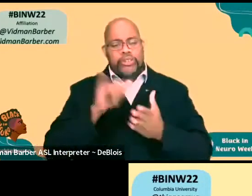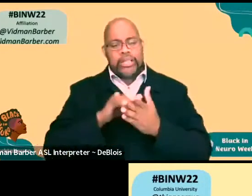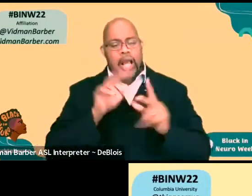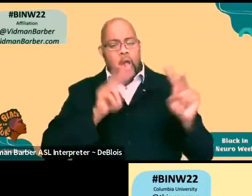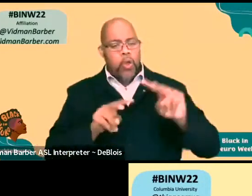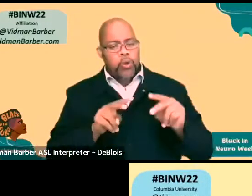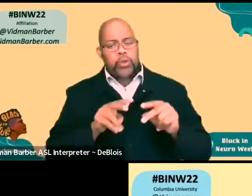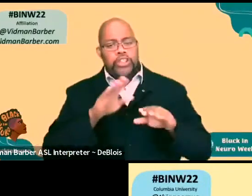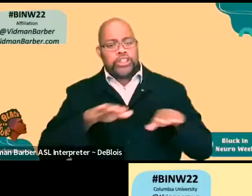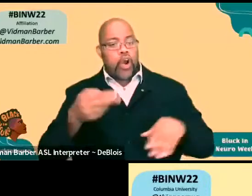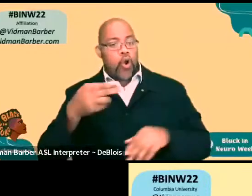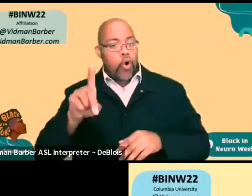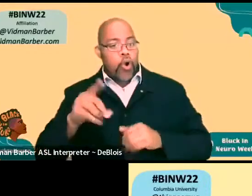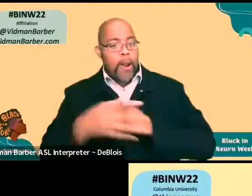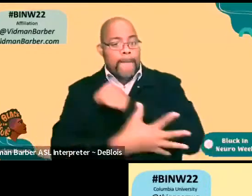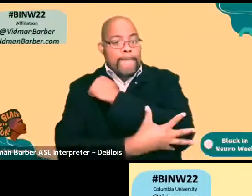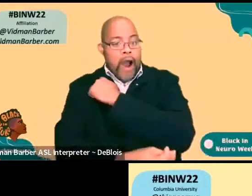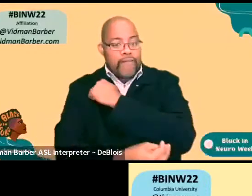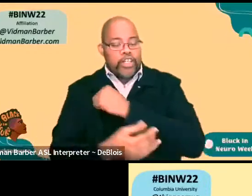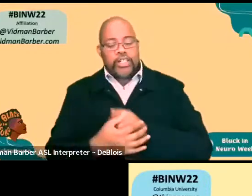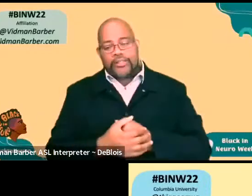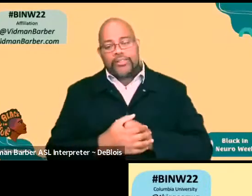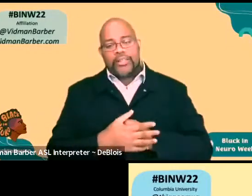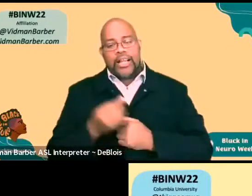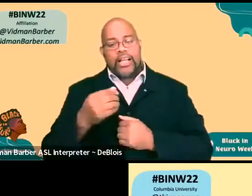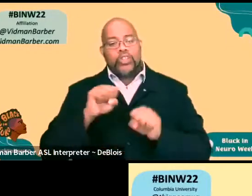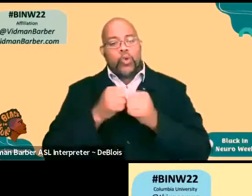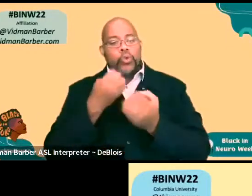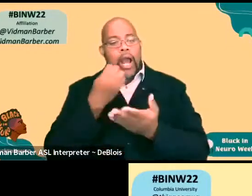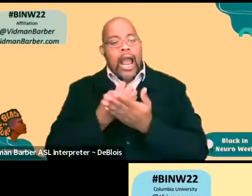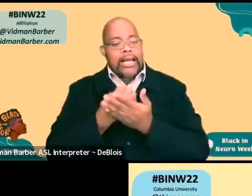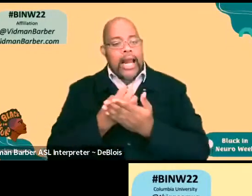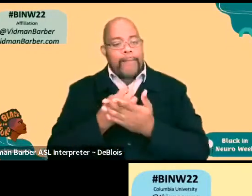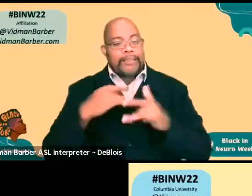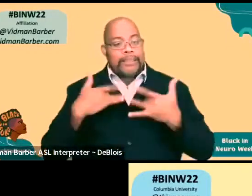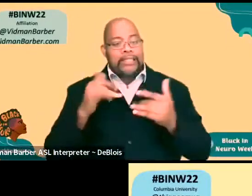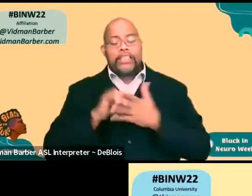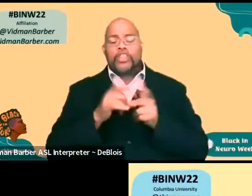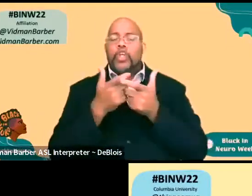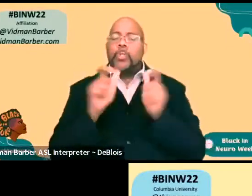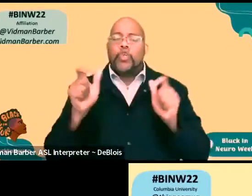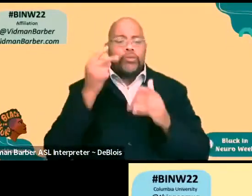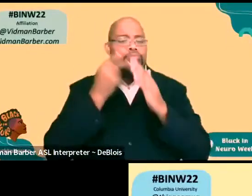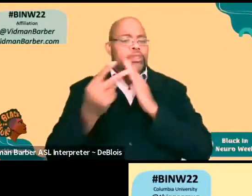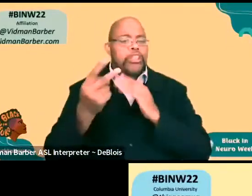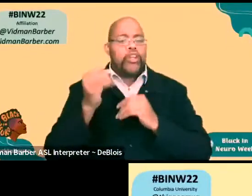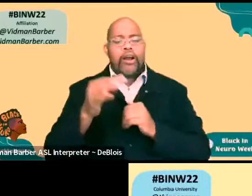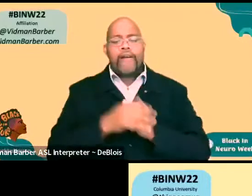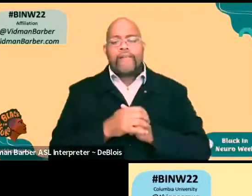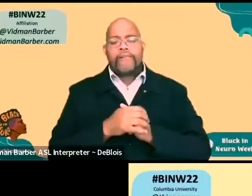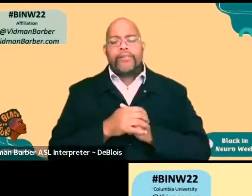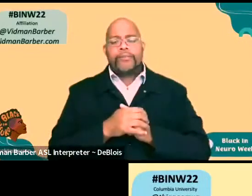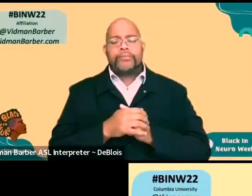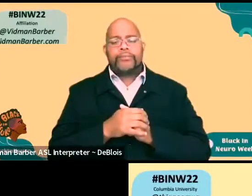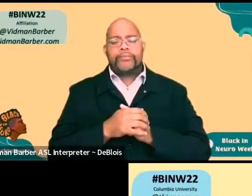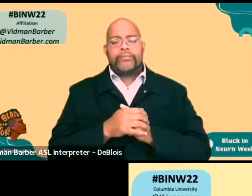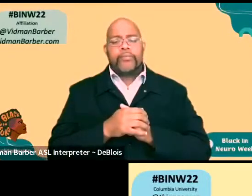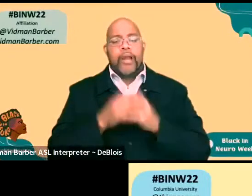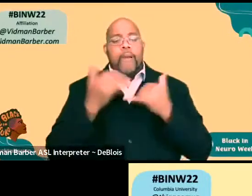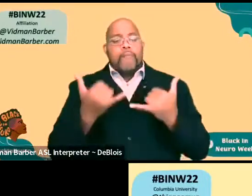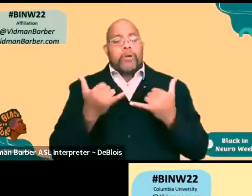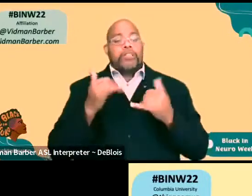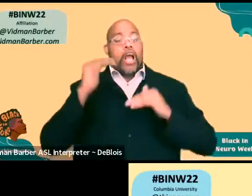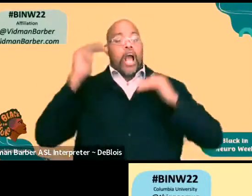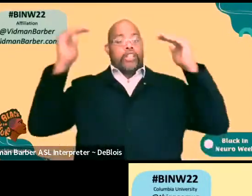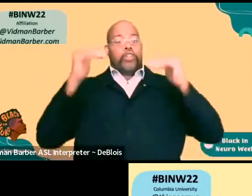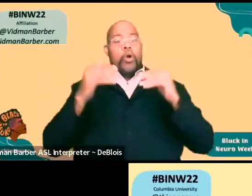at childhood poverty and socioeconomic status. That's a huge predictor of present day adult